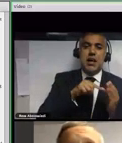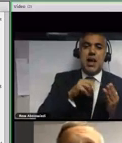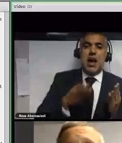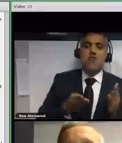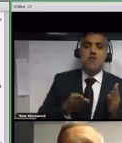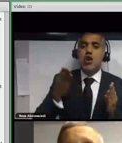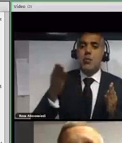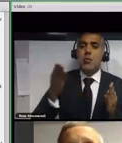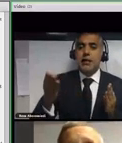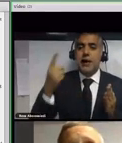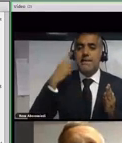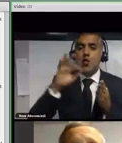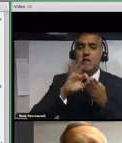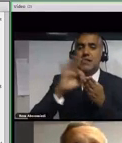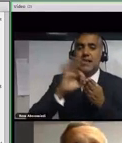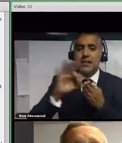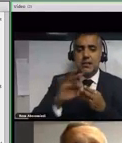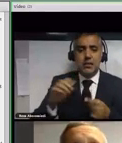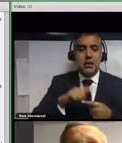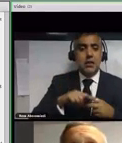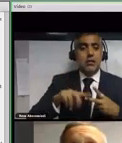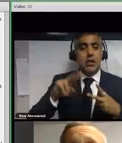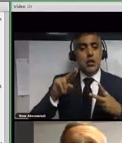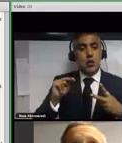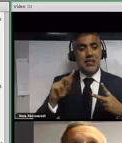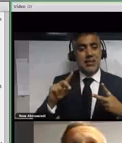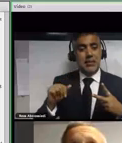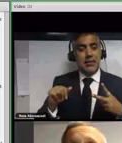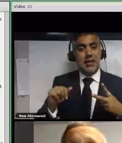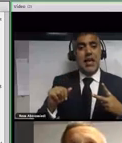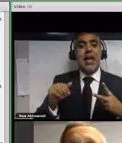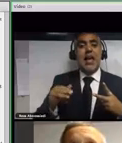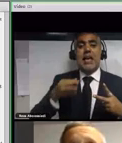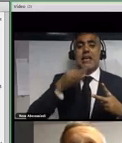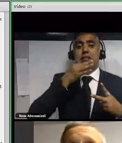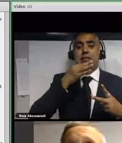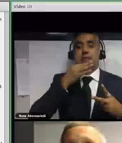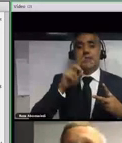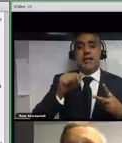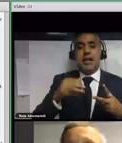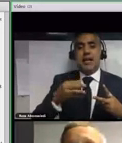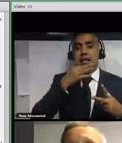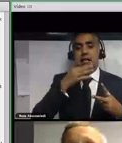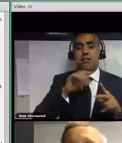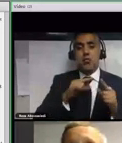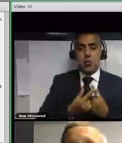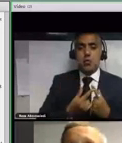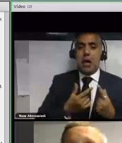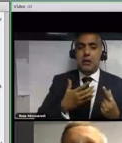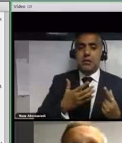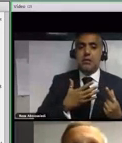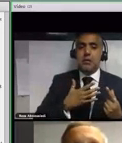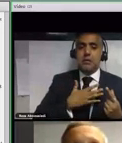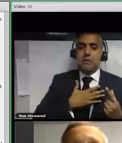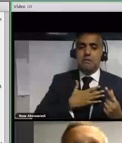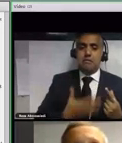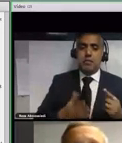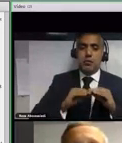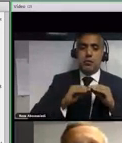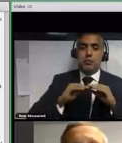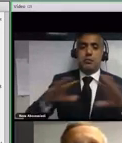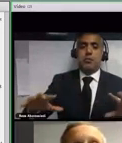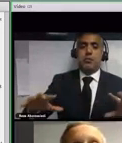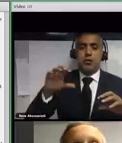in censuses. The UN Disability Data Experts Group has recommended it for disaggregating the Sustainable Development